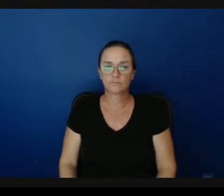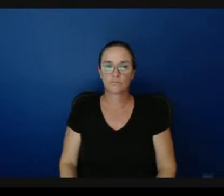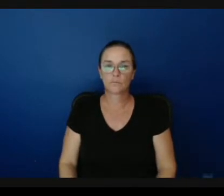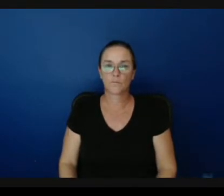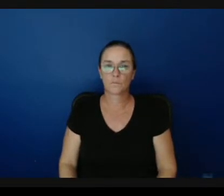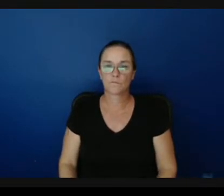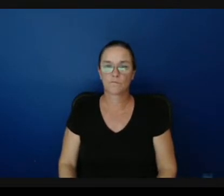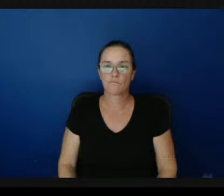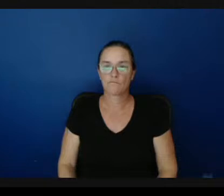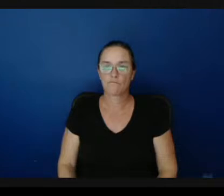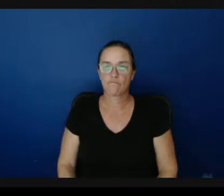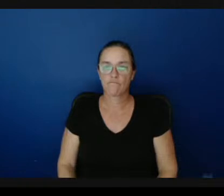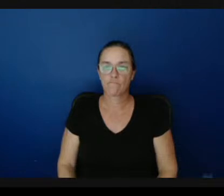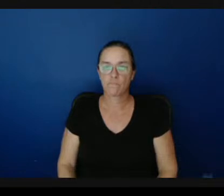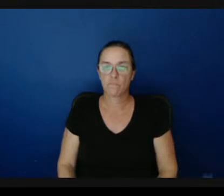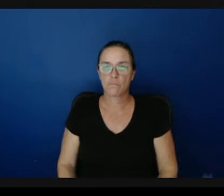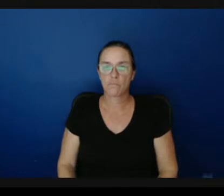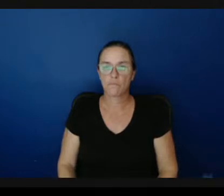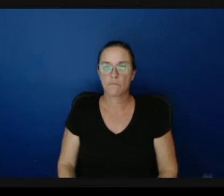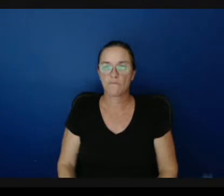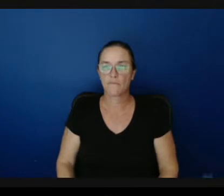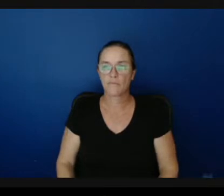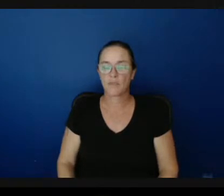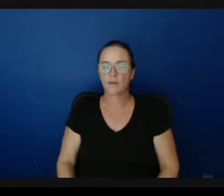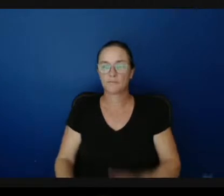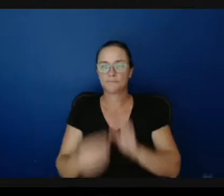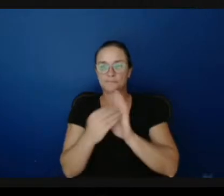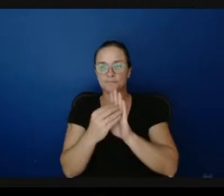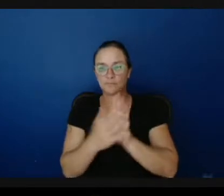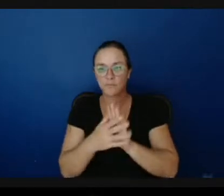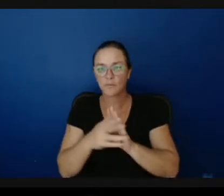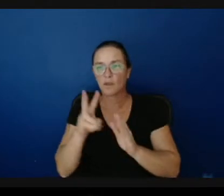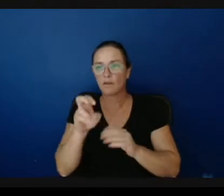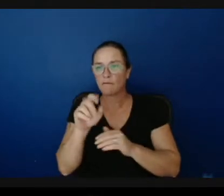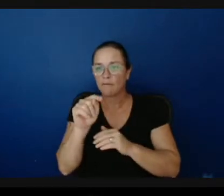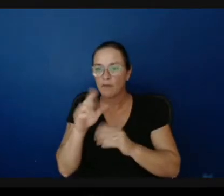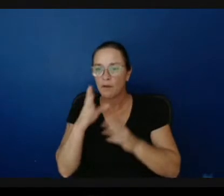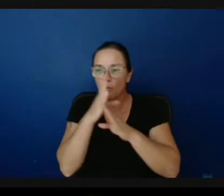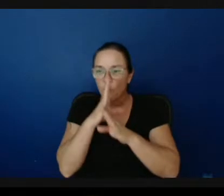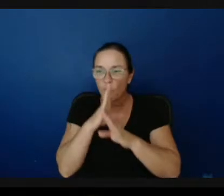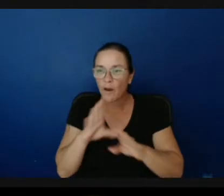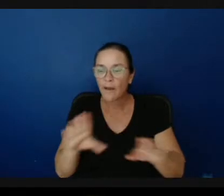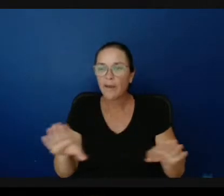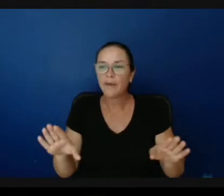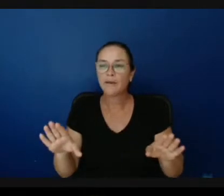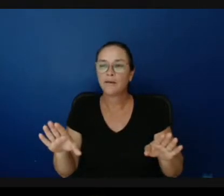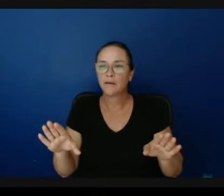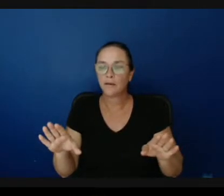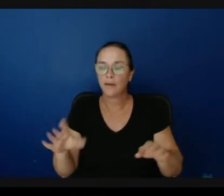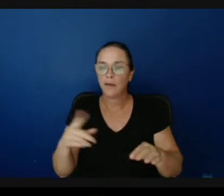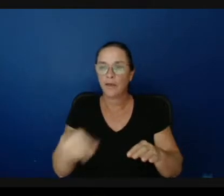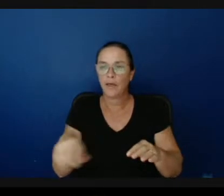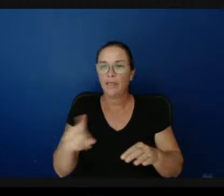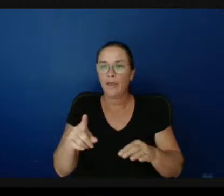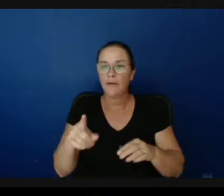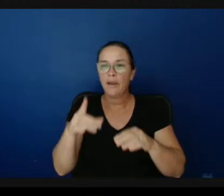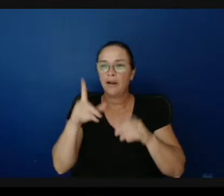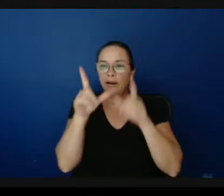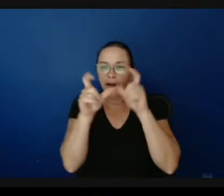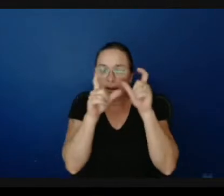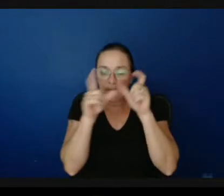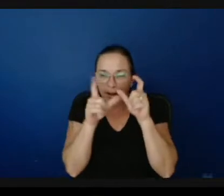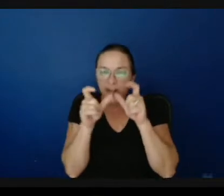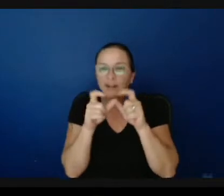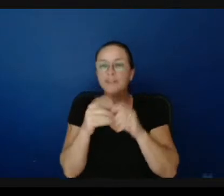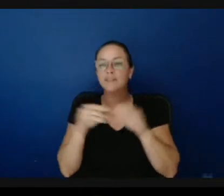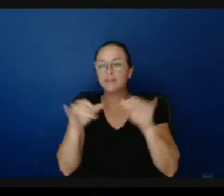So yeah, they do note that the vent was quiet. They've been out there photographing and measuring. And